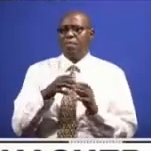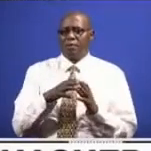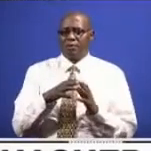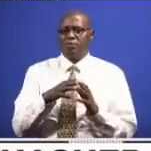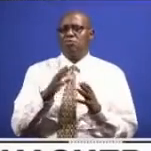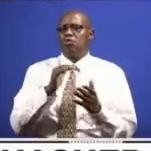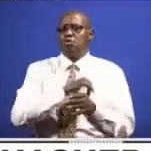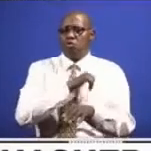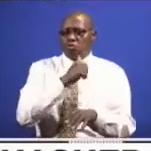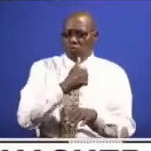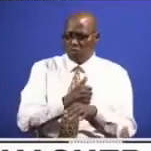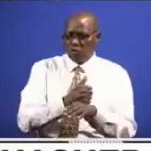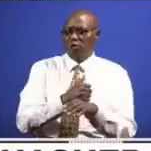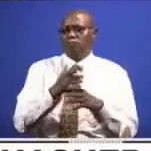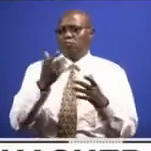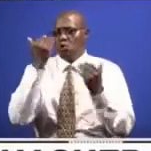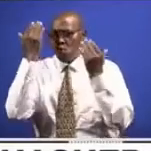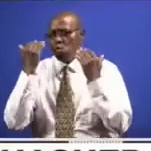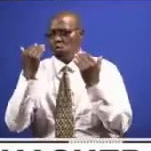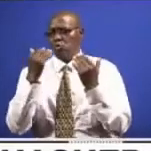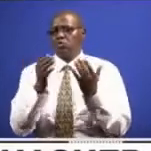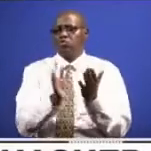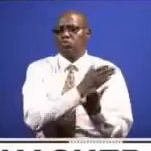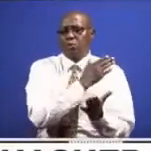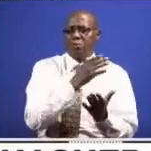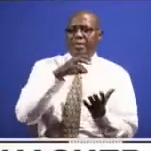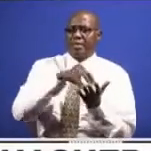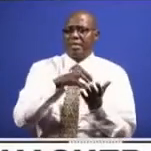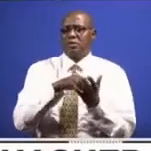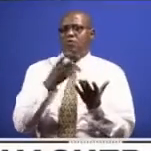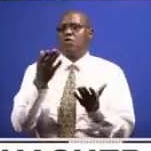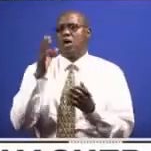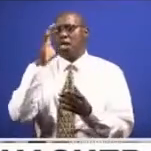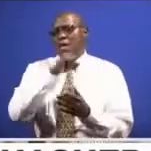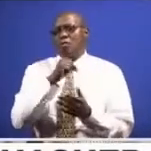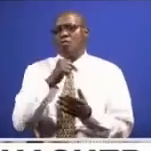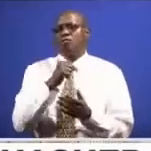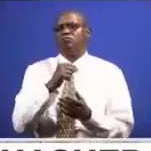the authority, the court dismissed the case for lack of adequate evidence.